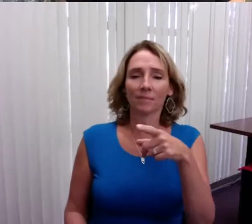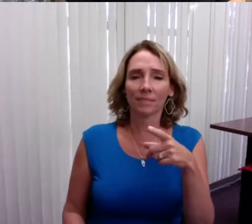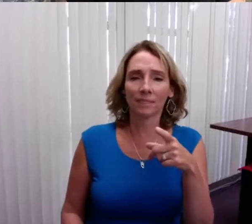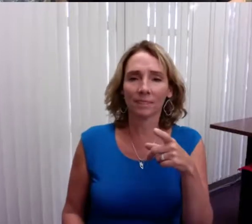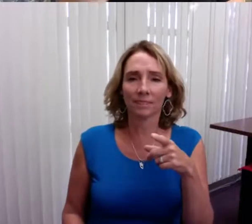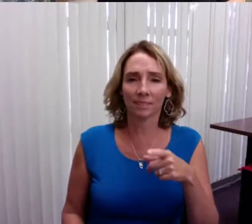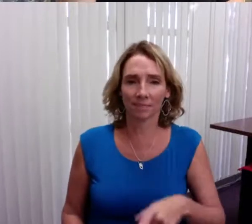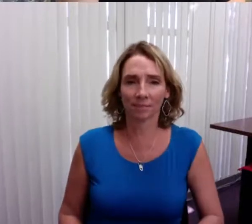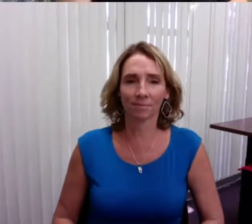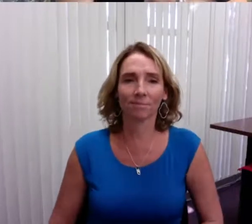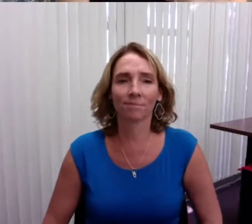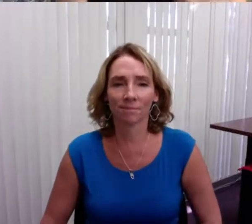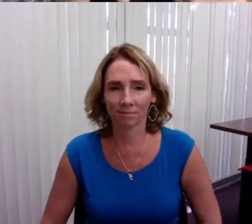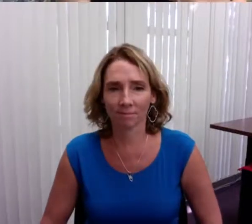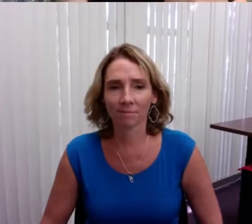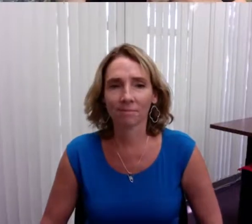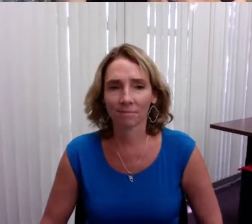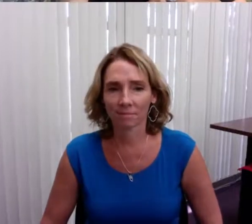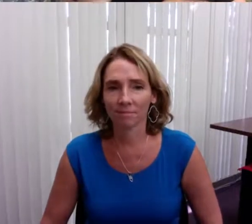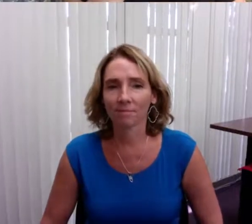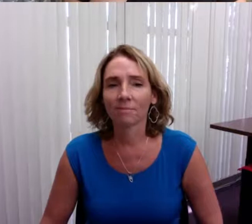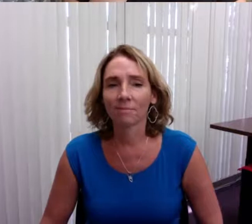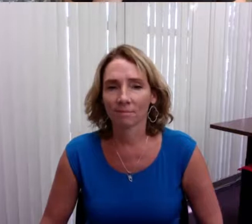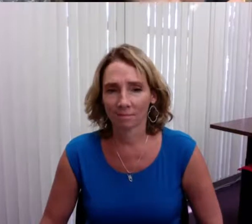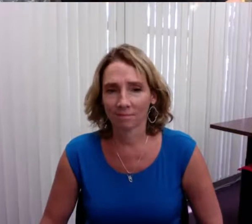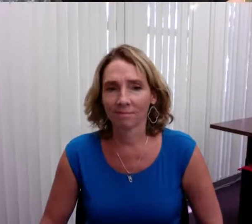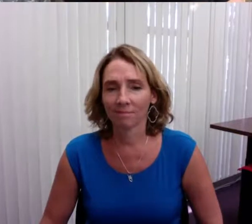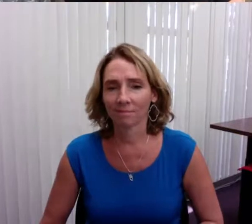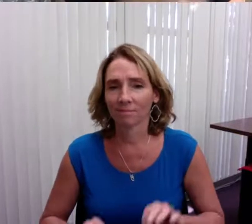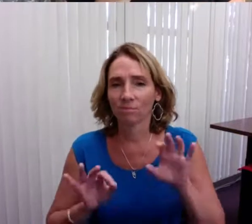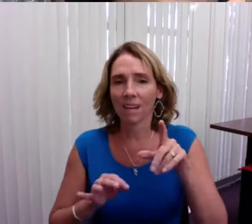And we'll have a Spanish version to share soon as well.